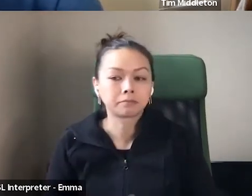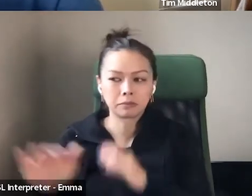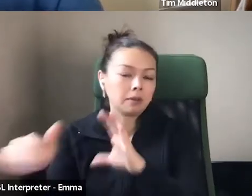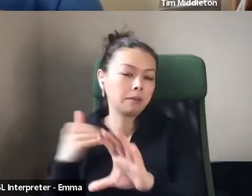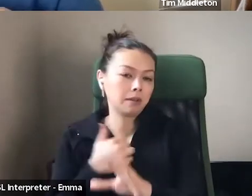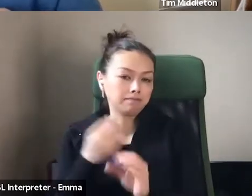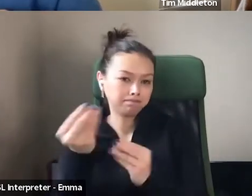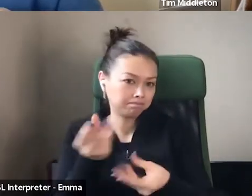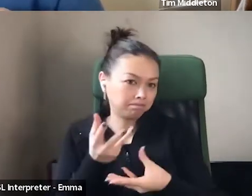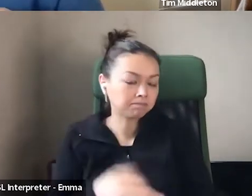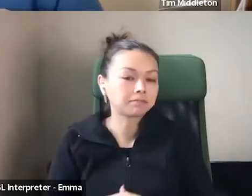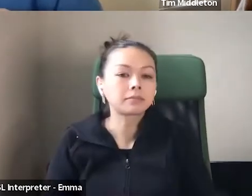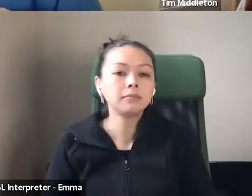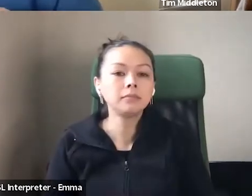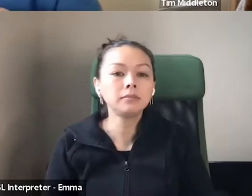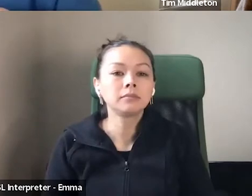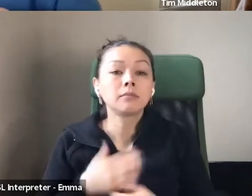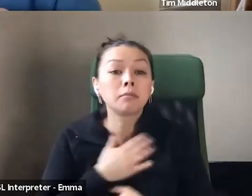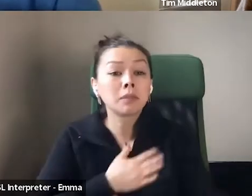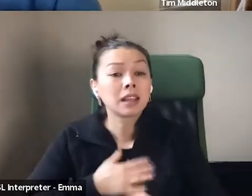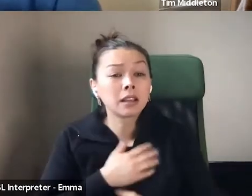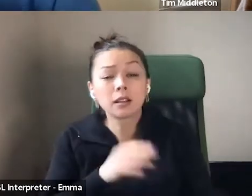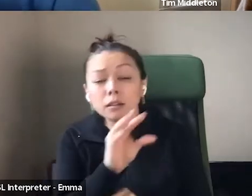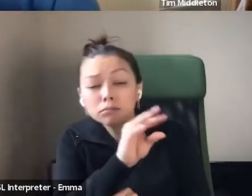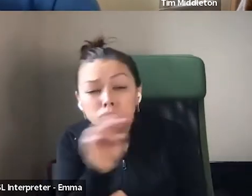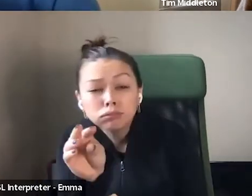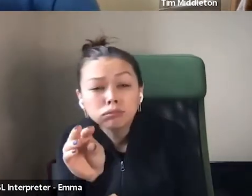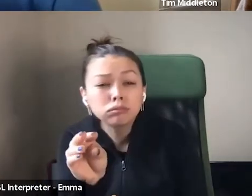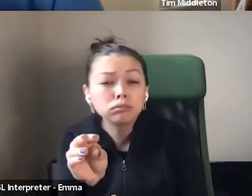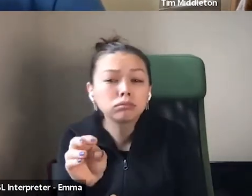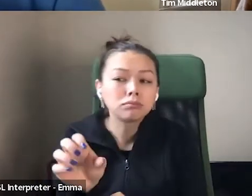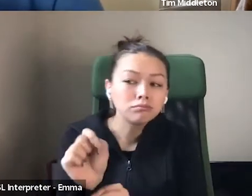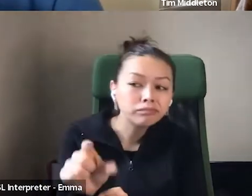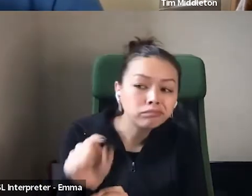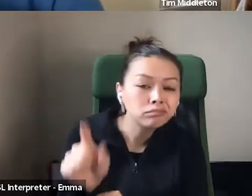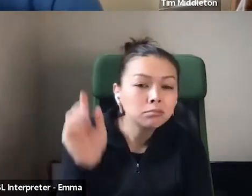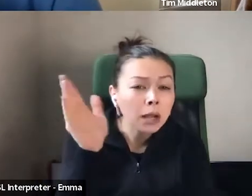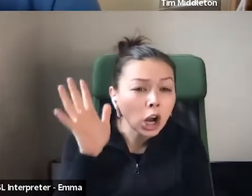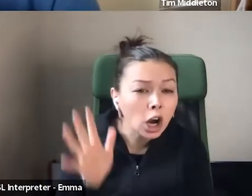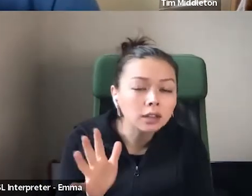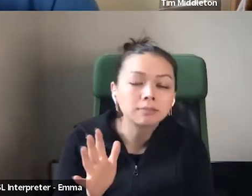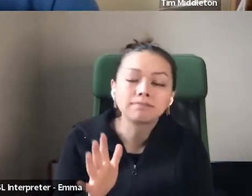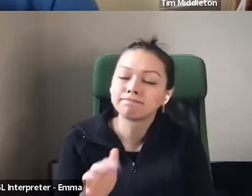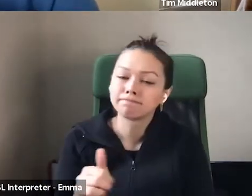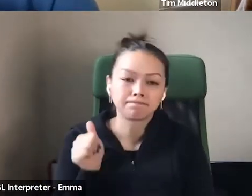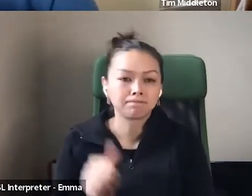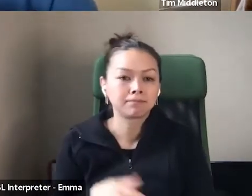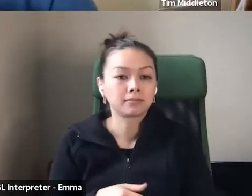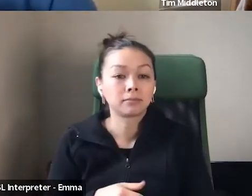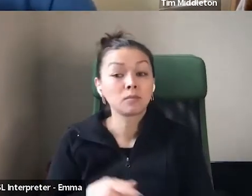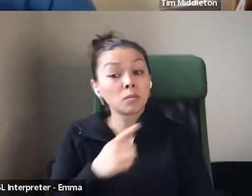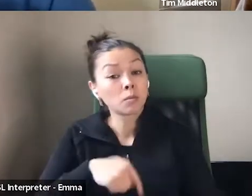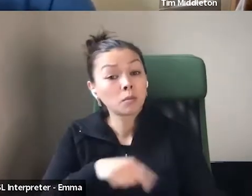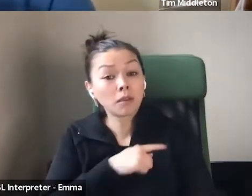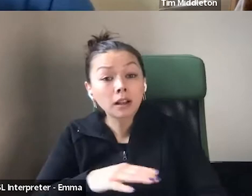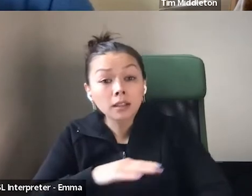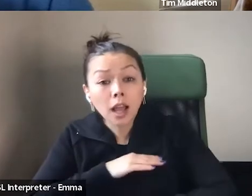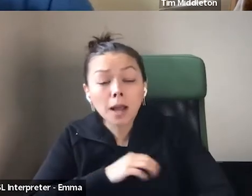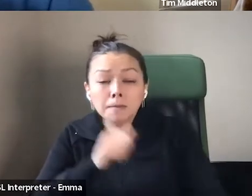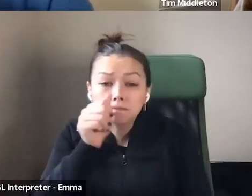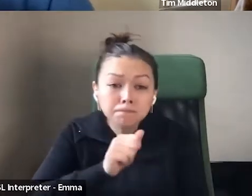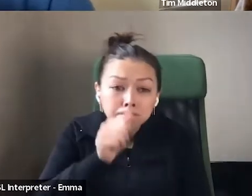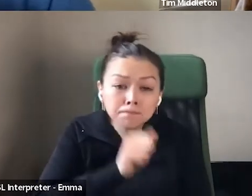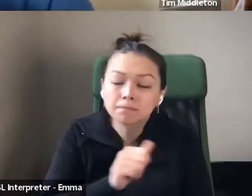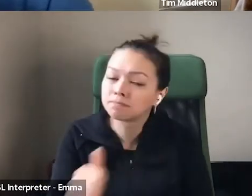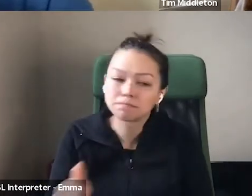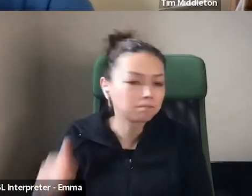attendees, or record these sessions. We have a zero-tolerance policy, and you can find the entire Code of Conduct at techforum.booknetcanada